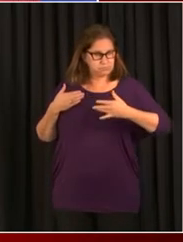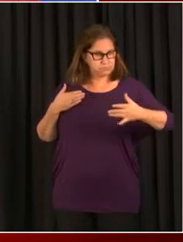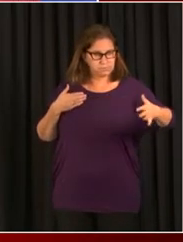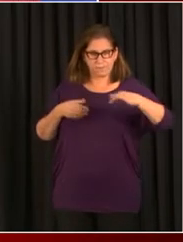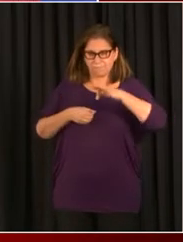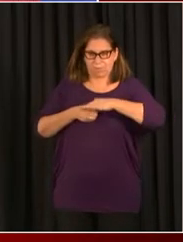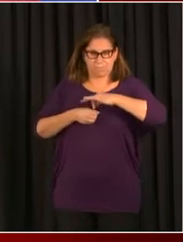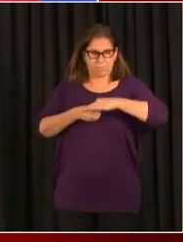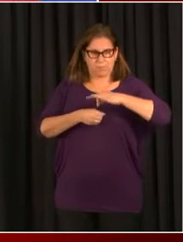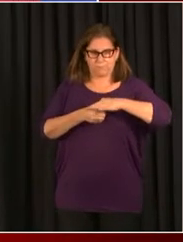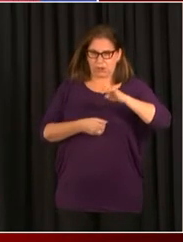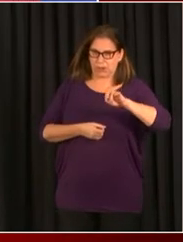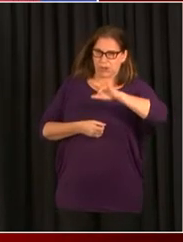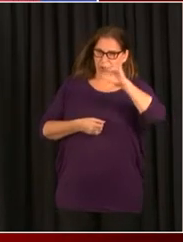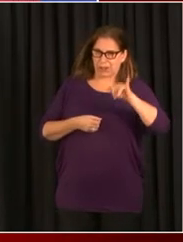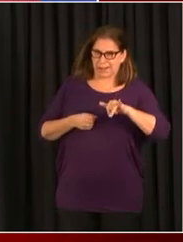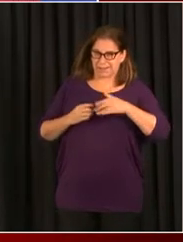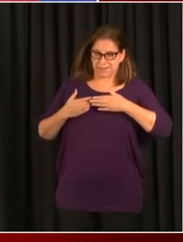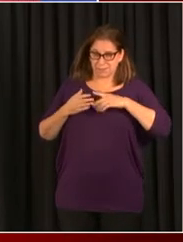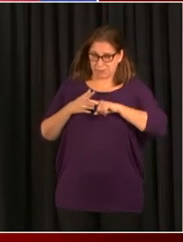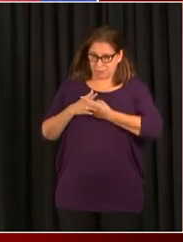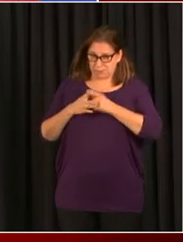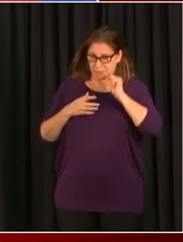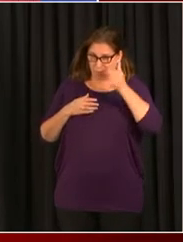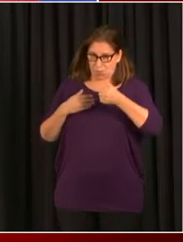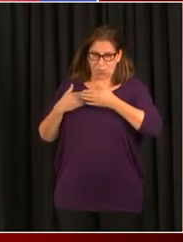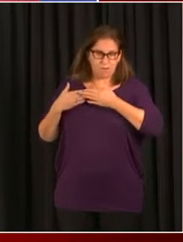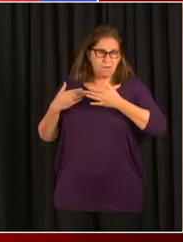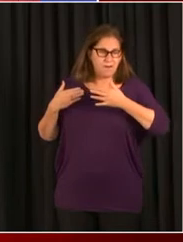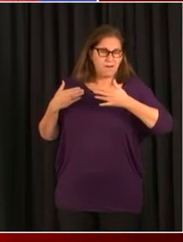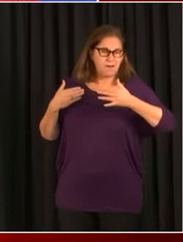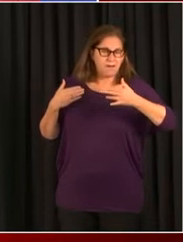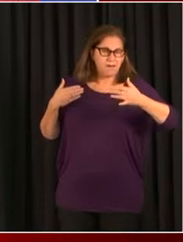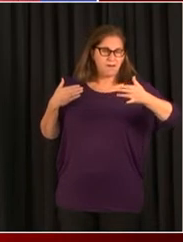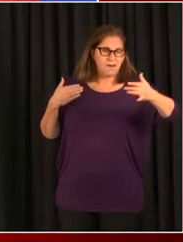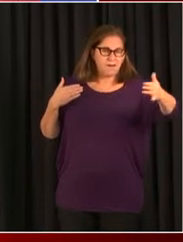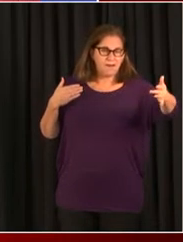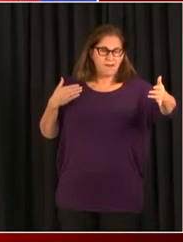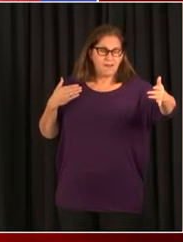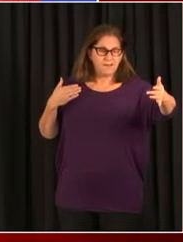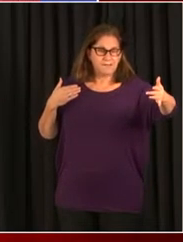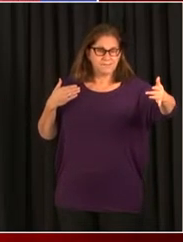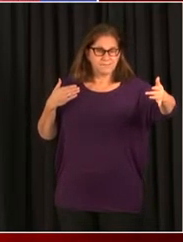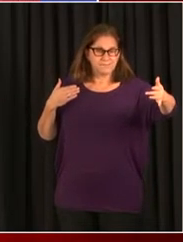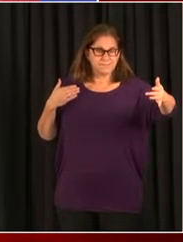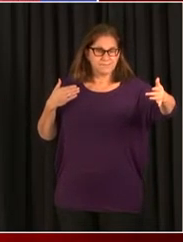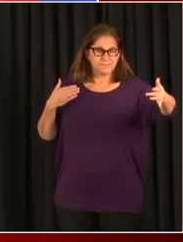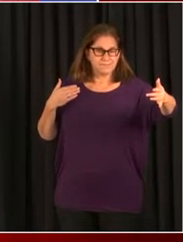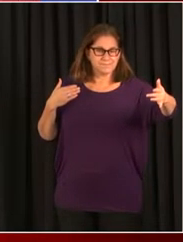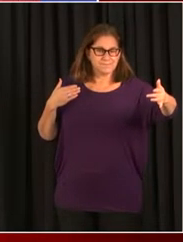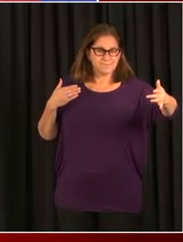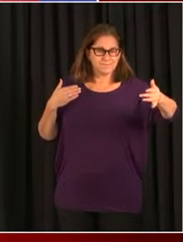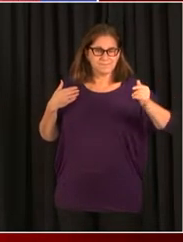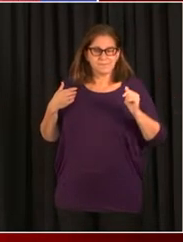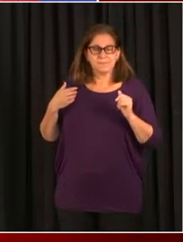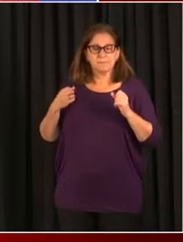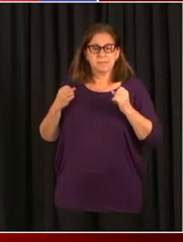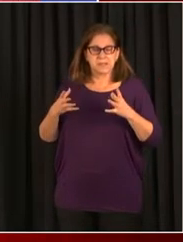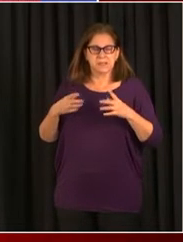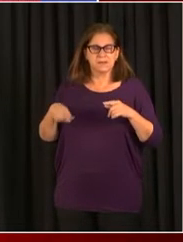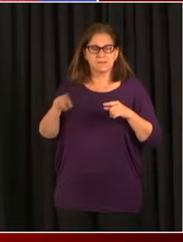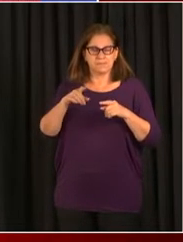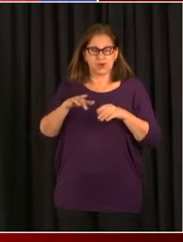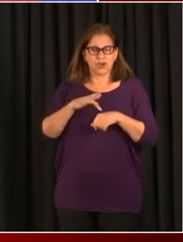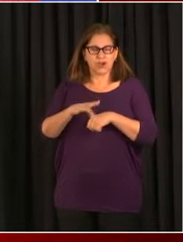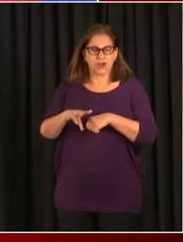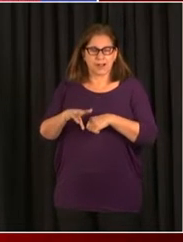start tomorrow, and I think history demonstrates that some of the most early voting happens